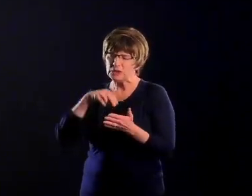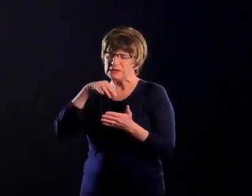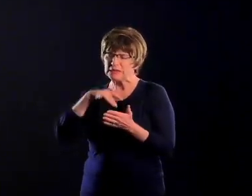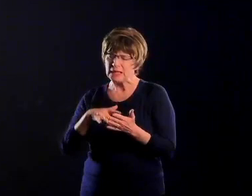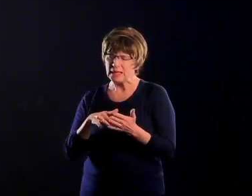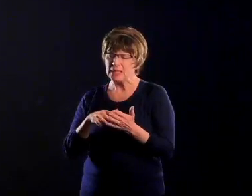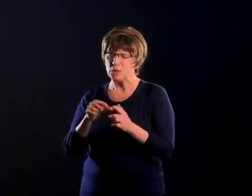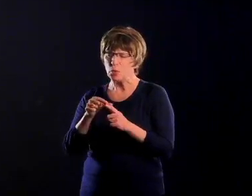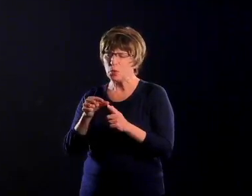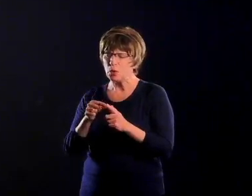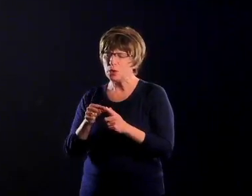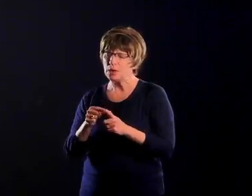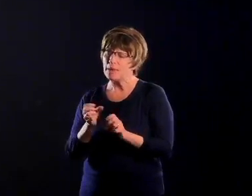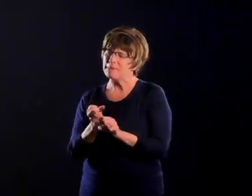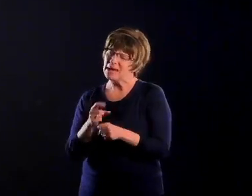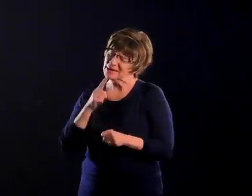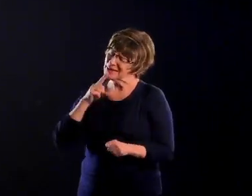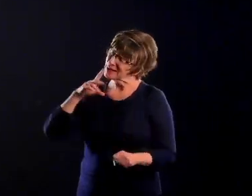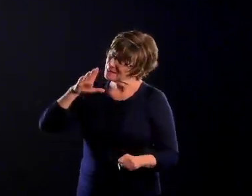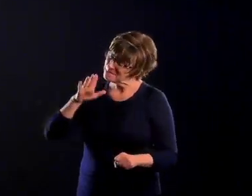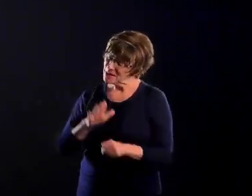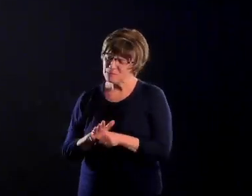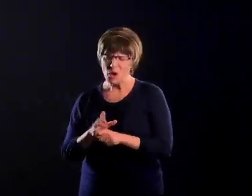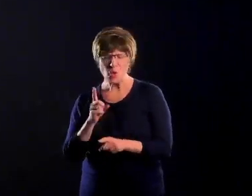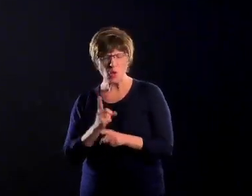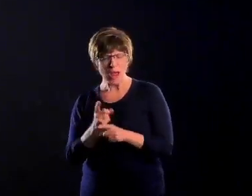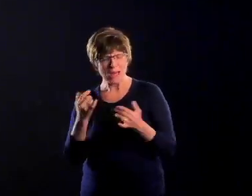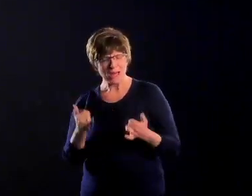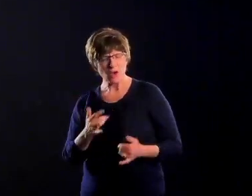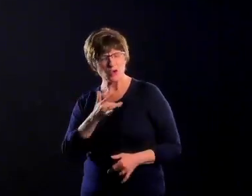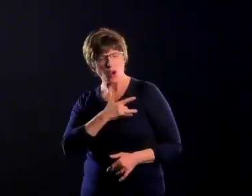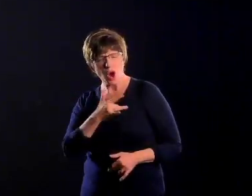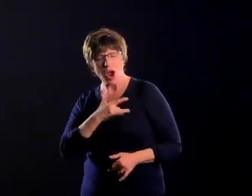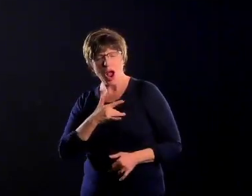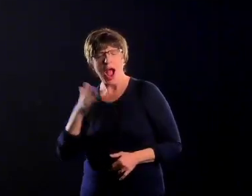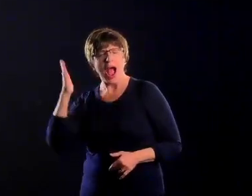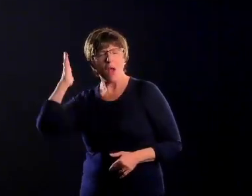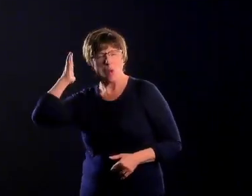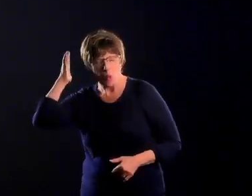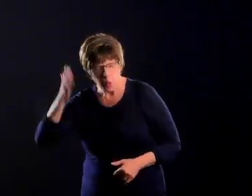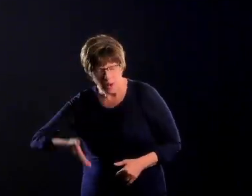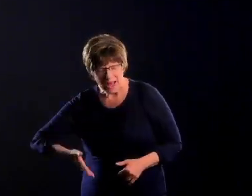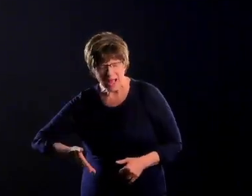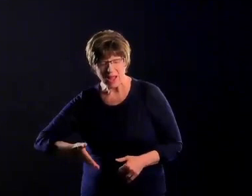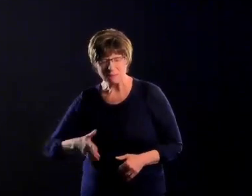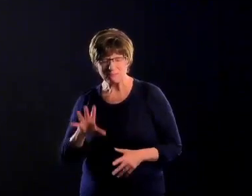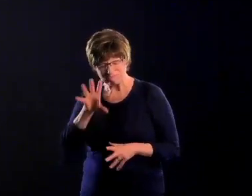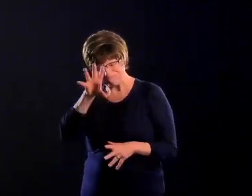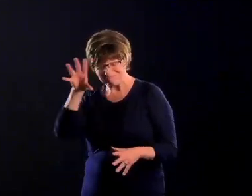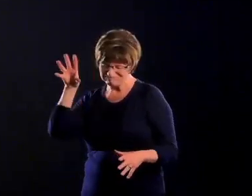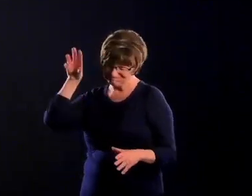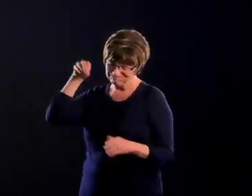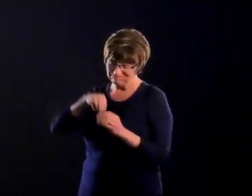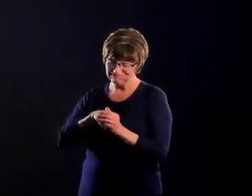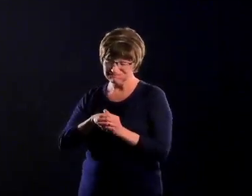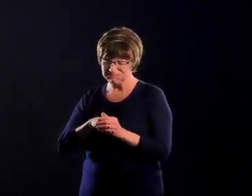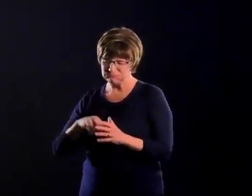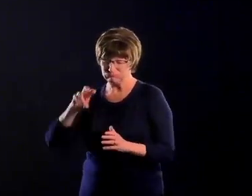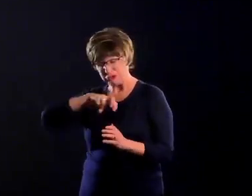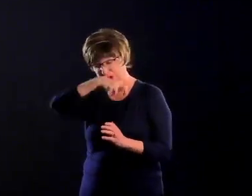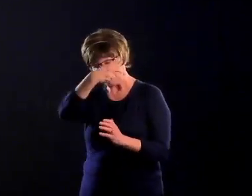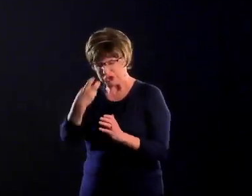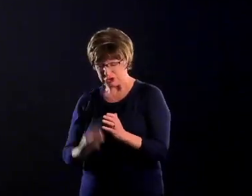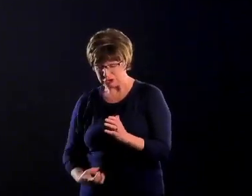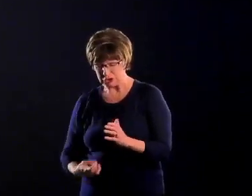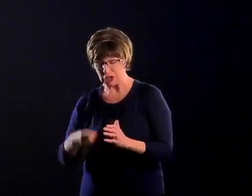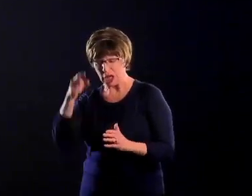now. Friends, just make the commitment in your heart that I'm going to get into God's word because God's word is going to continue to speak life into